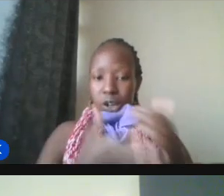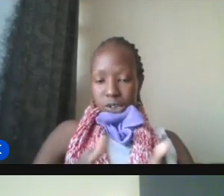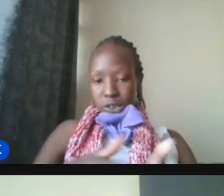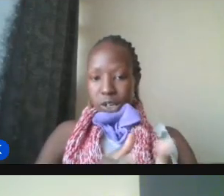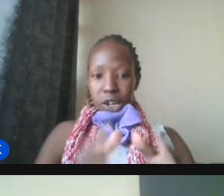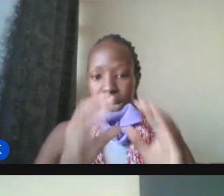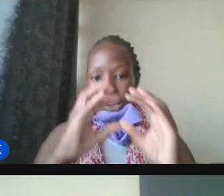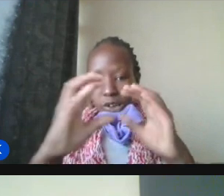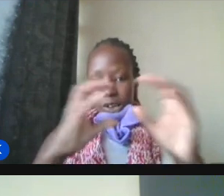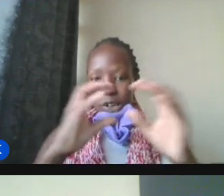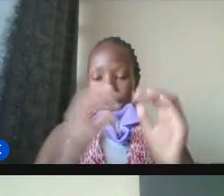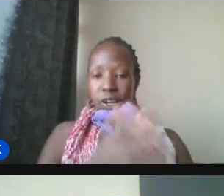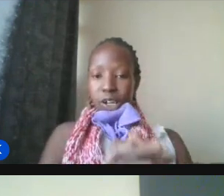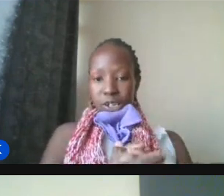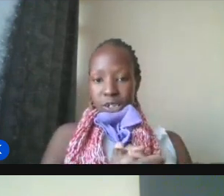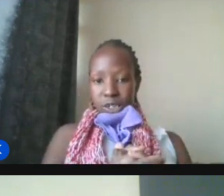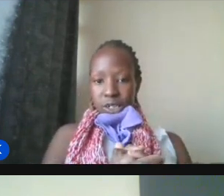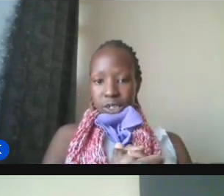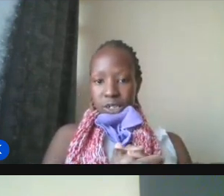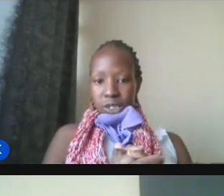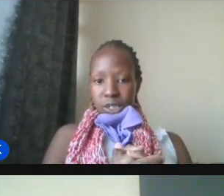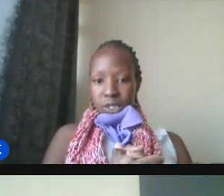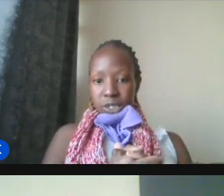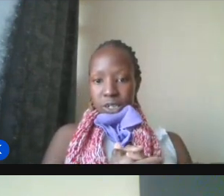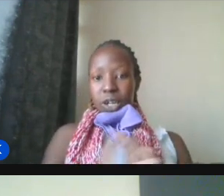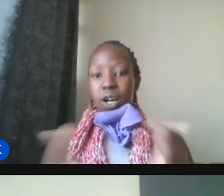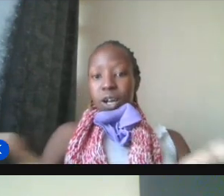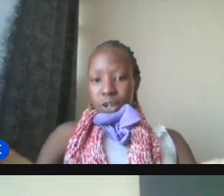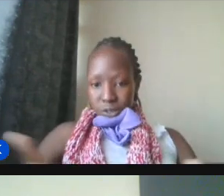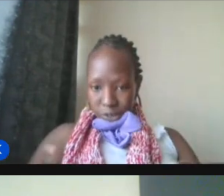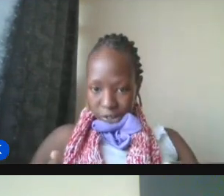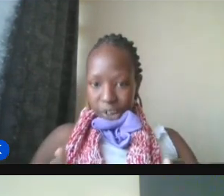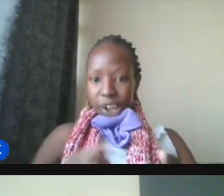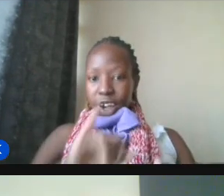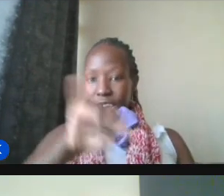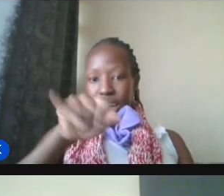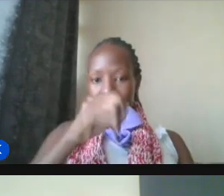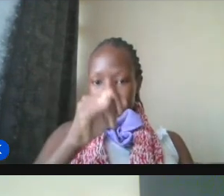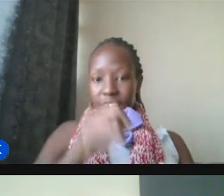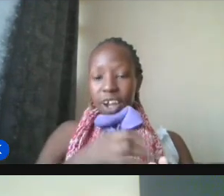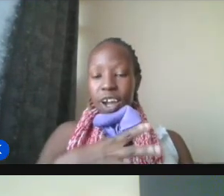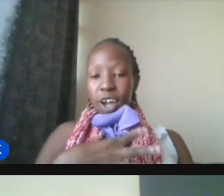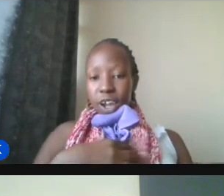our interpreters to introduce themselves and also the moderators.